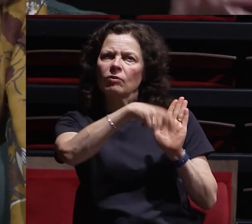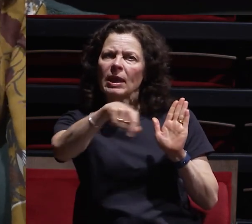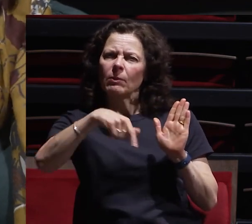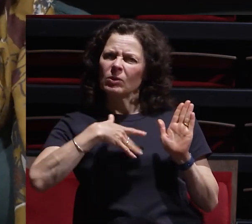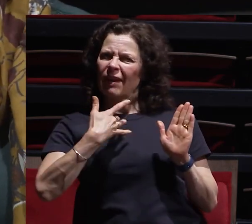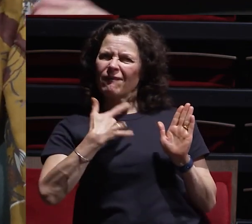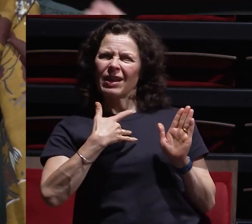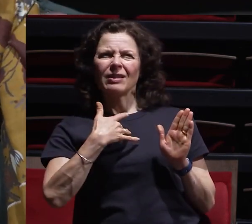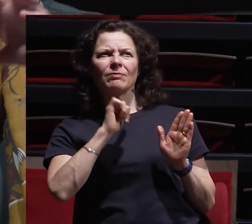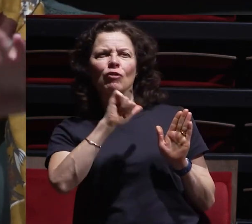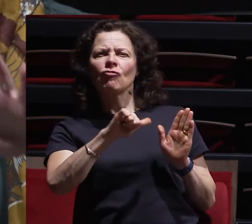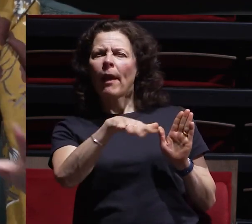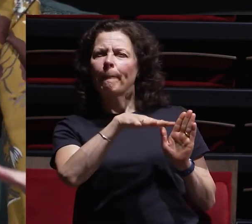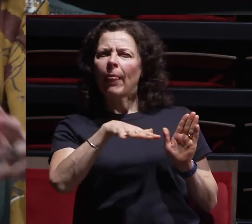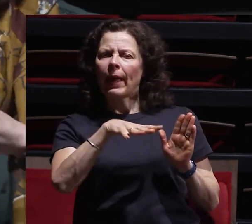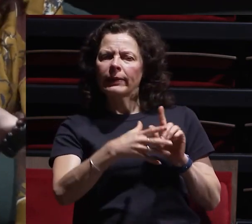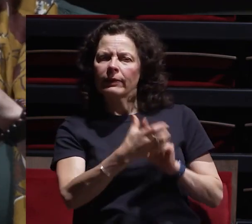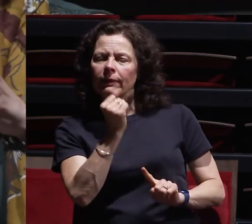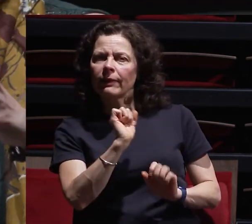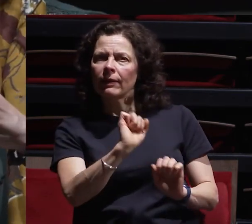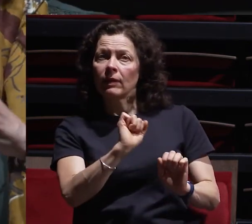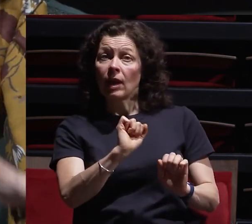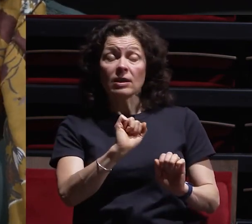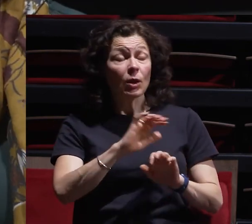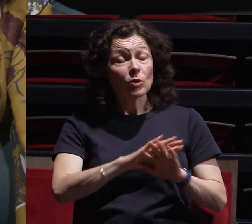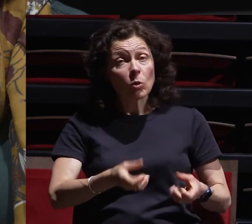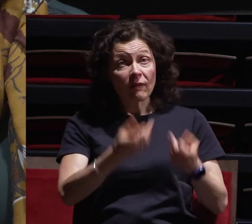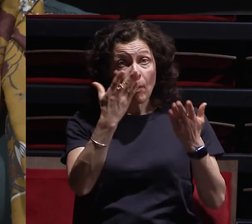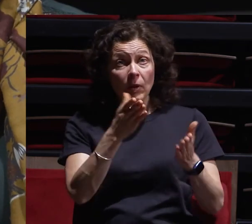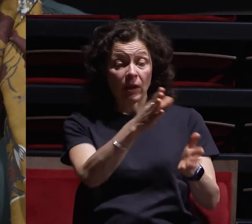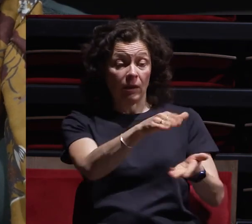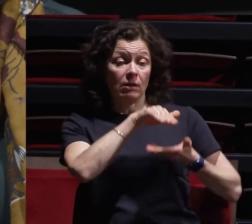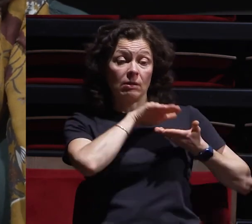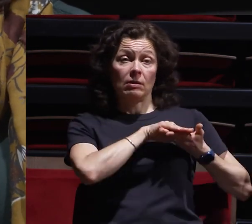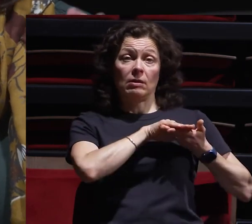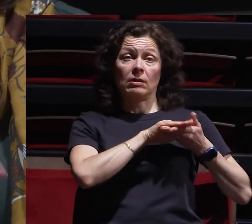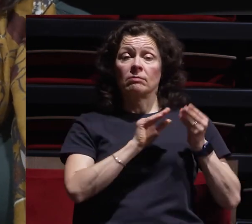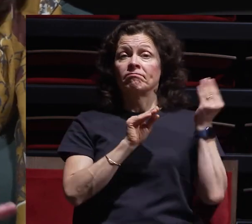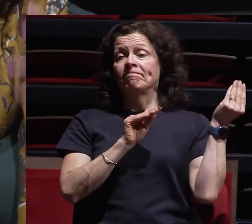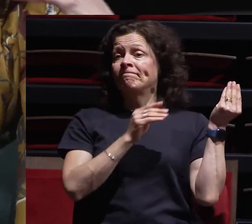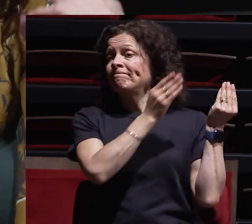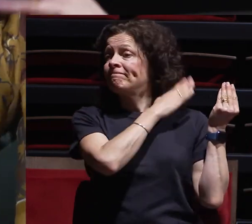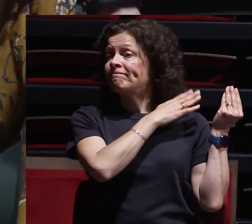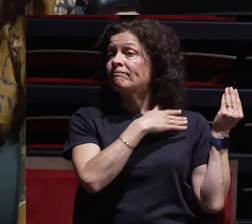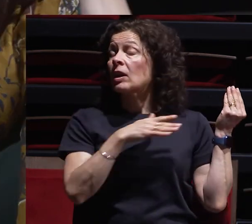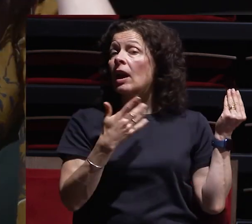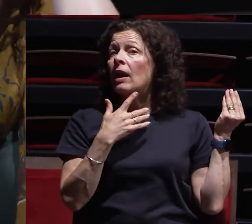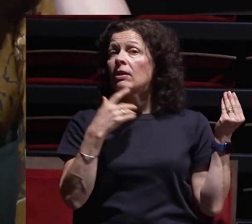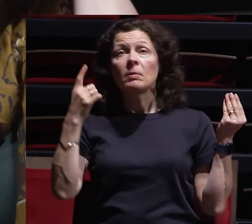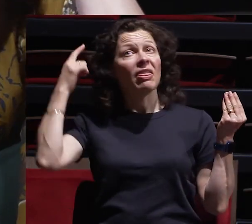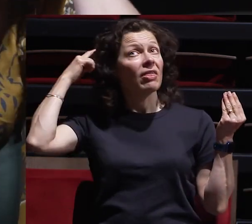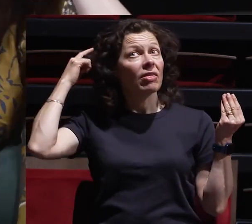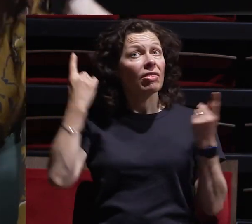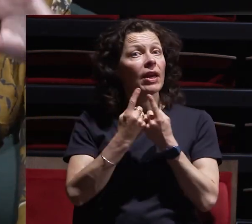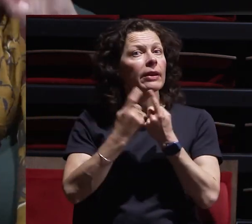it to lots of people because it doesn't quite feel like it's found its place yet. So I think never give up on them. Keep them there. Let them. There's